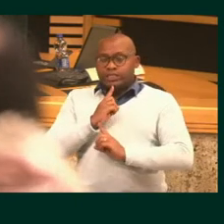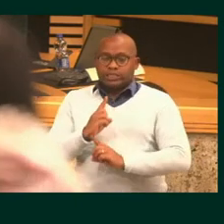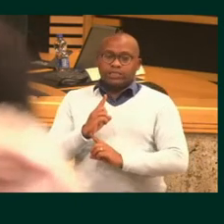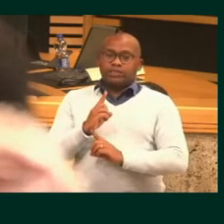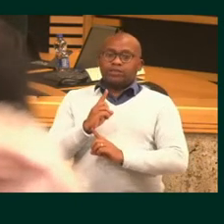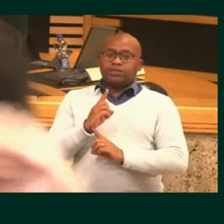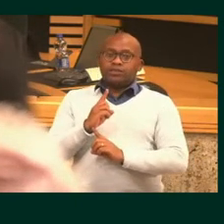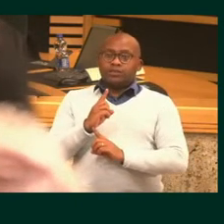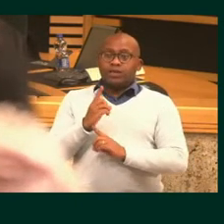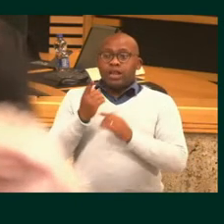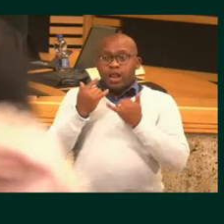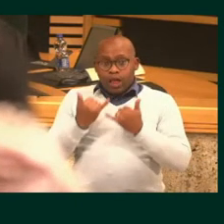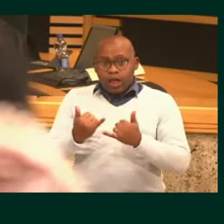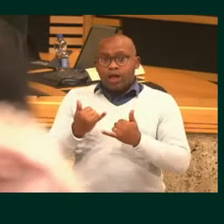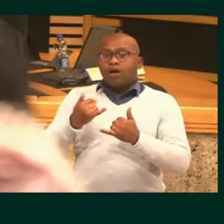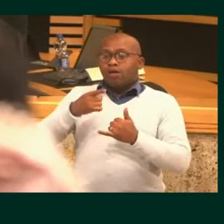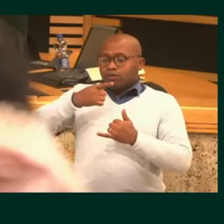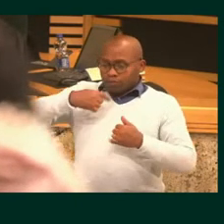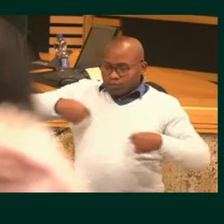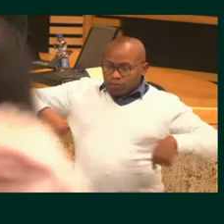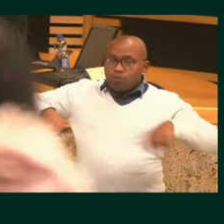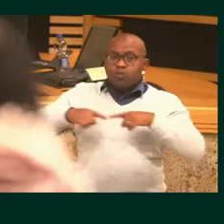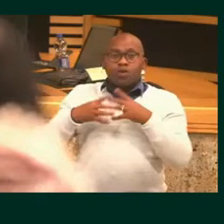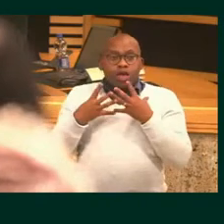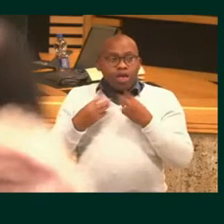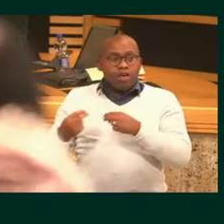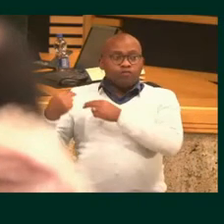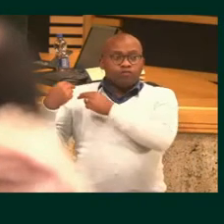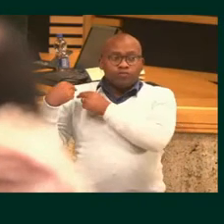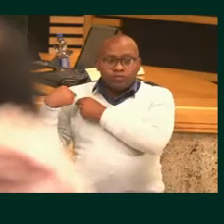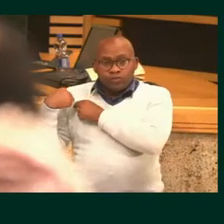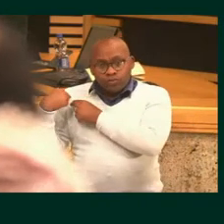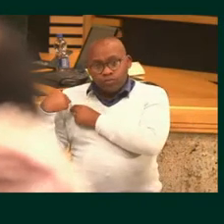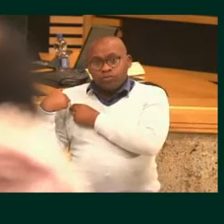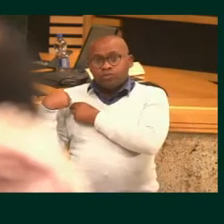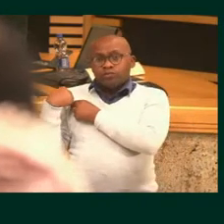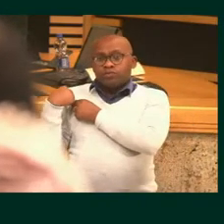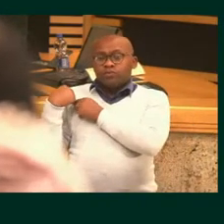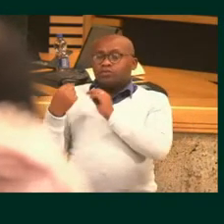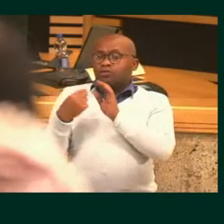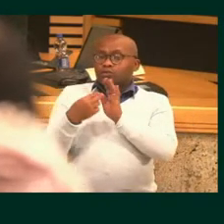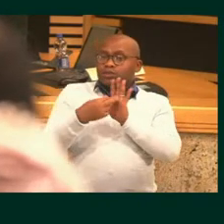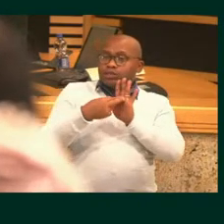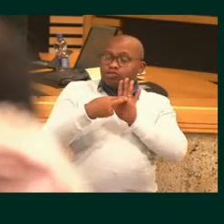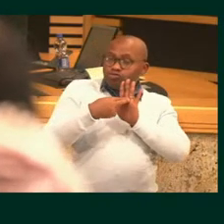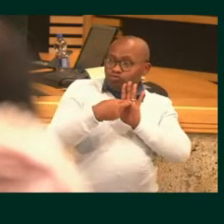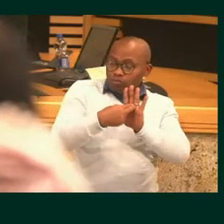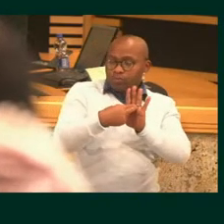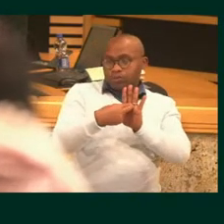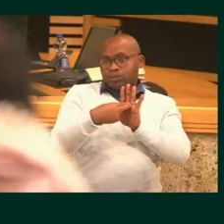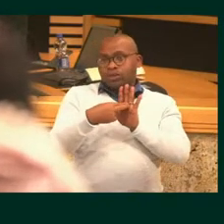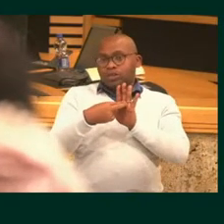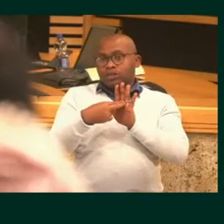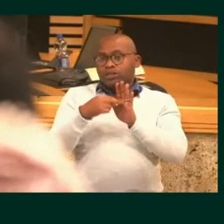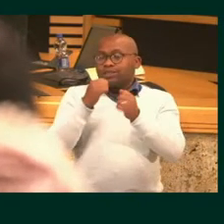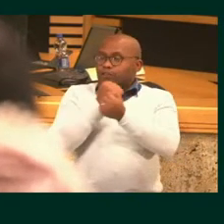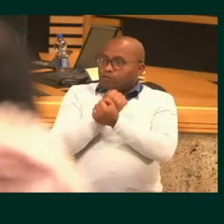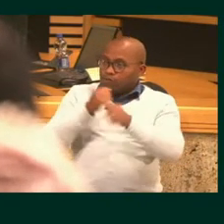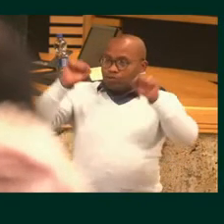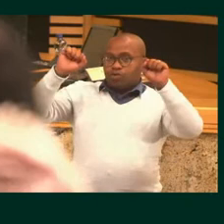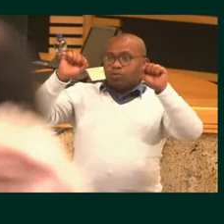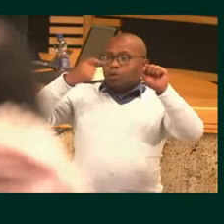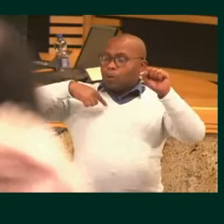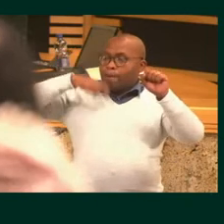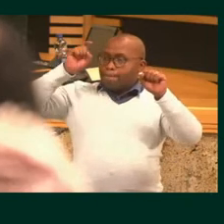Collective Duty as peace loving people and representative of our constituents to advocate for a